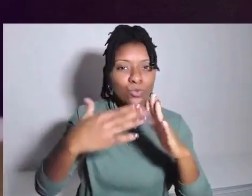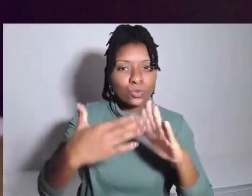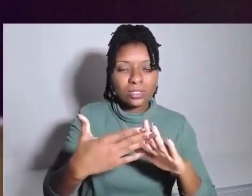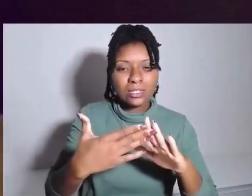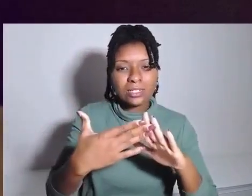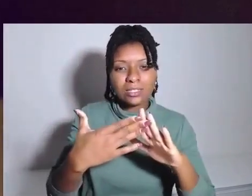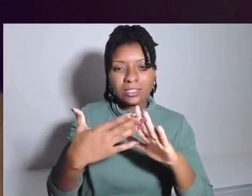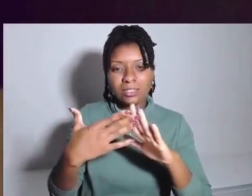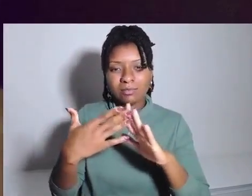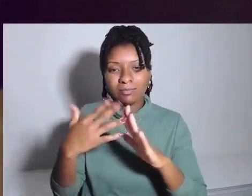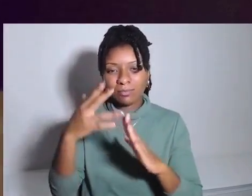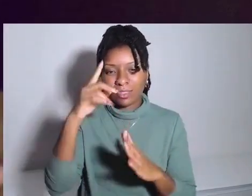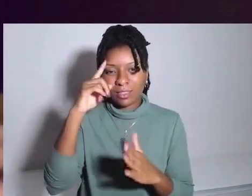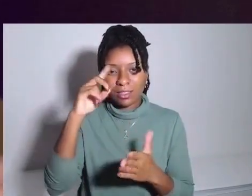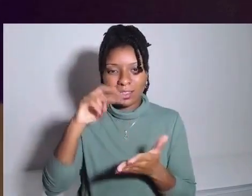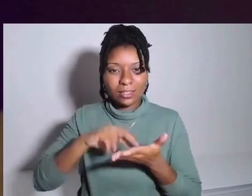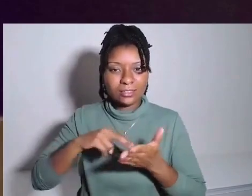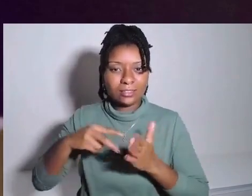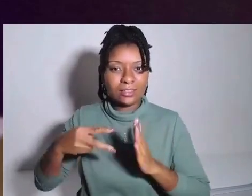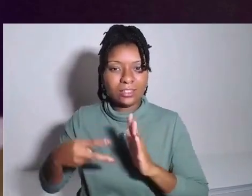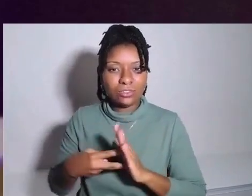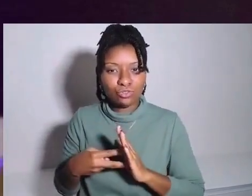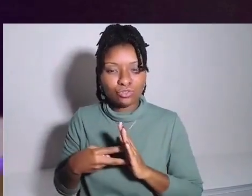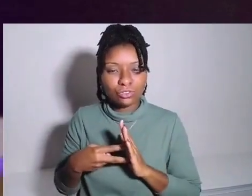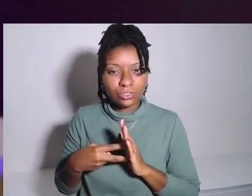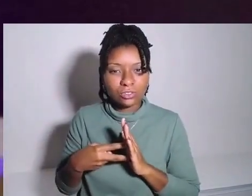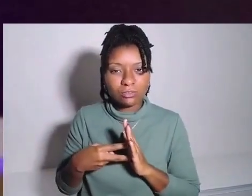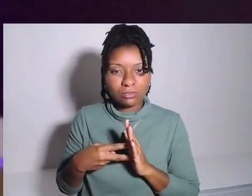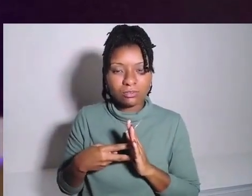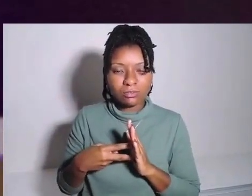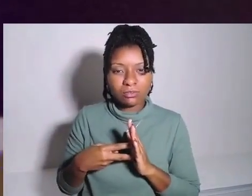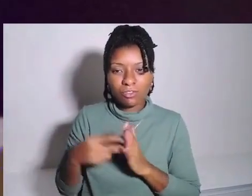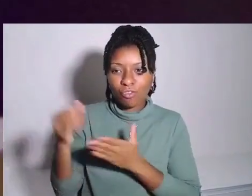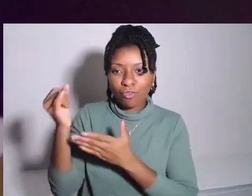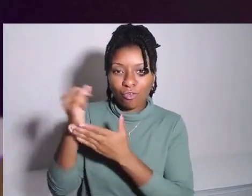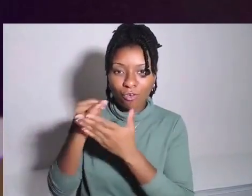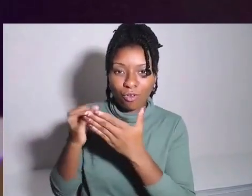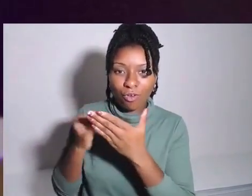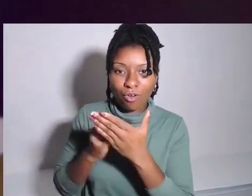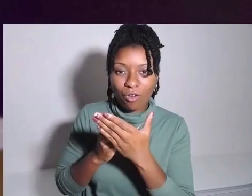that intentionality, that piece of art.